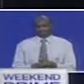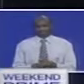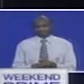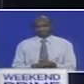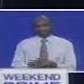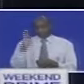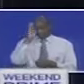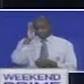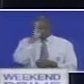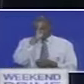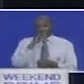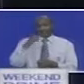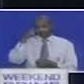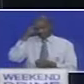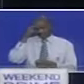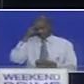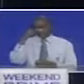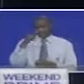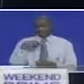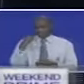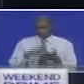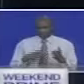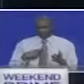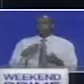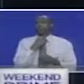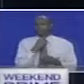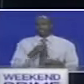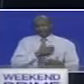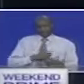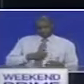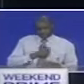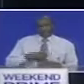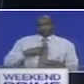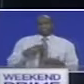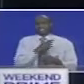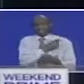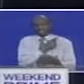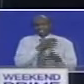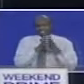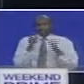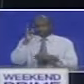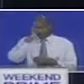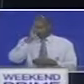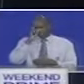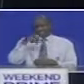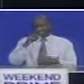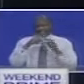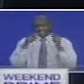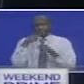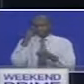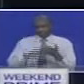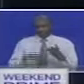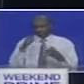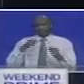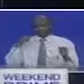Bungoma Senator Moses Wetangula is demanding an apology tonight from the Inspector General of Police for his statement that he